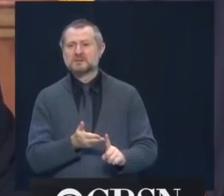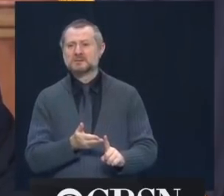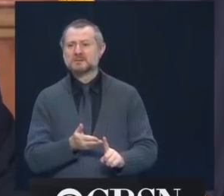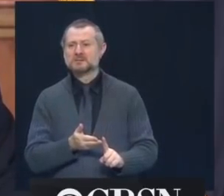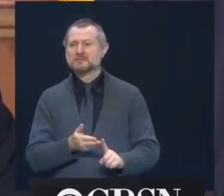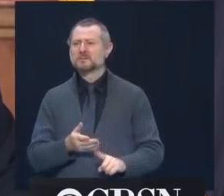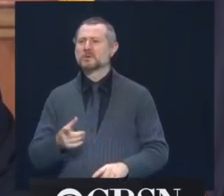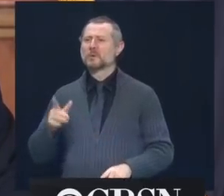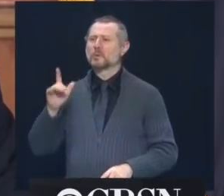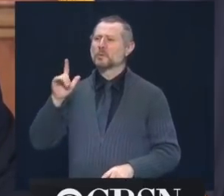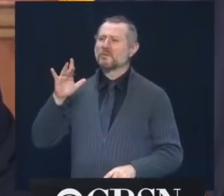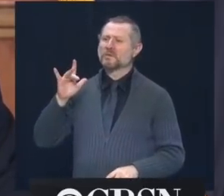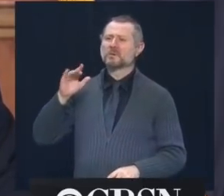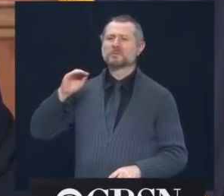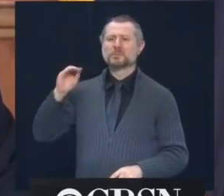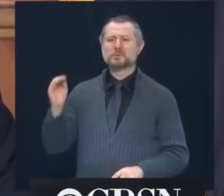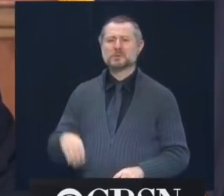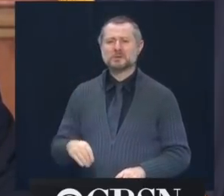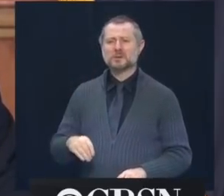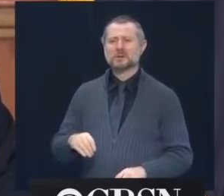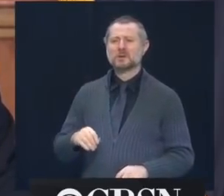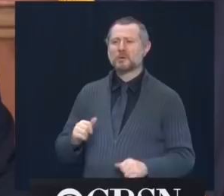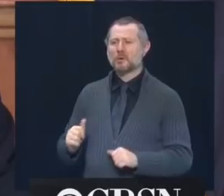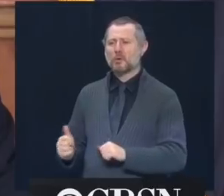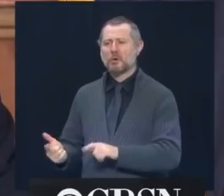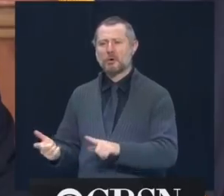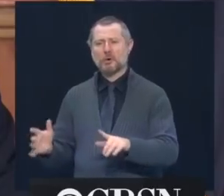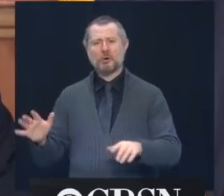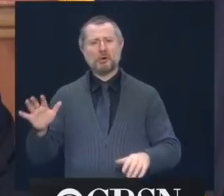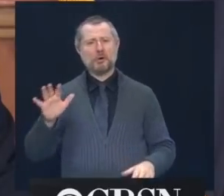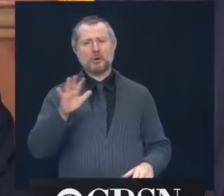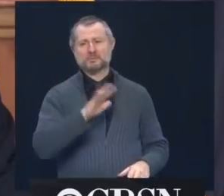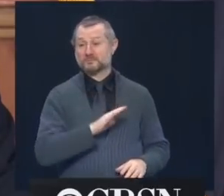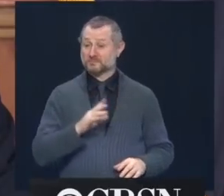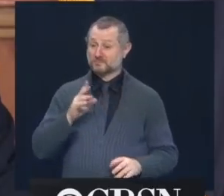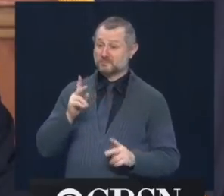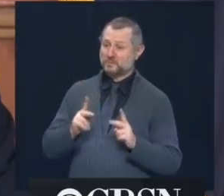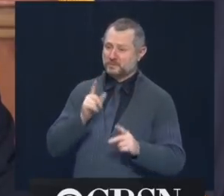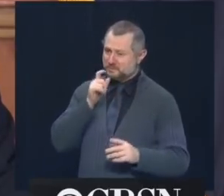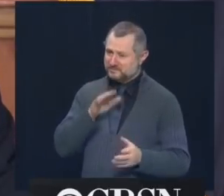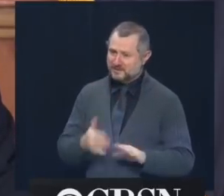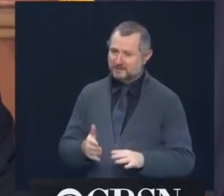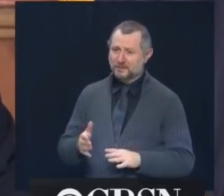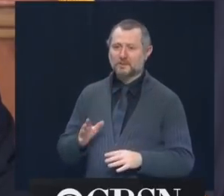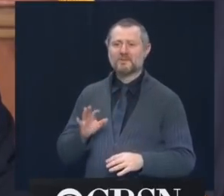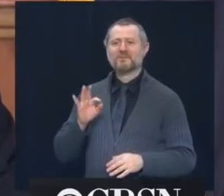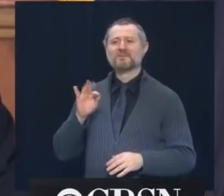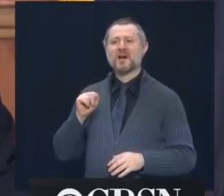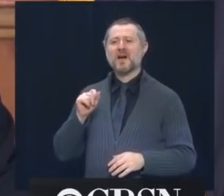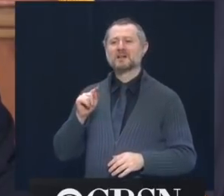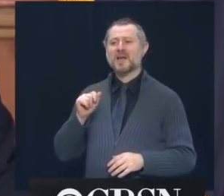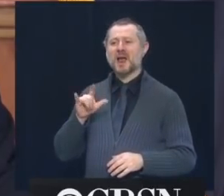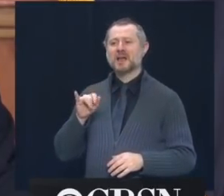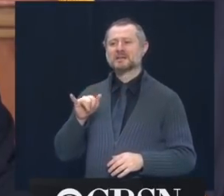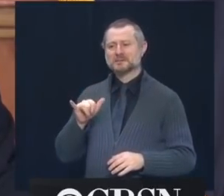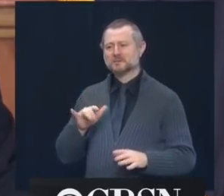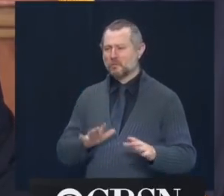25% of all the fatalities in New York City come from Staten